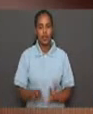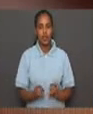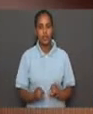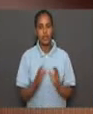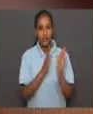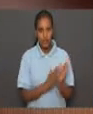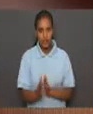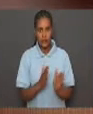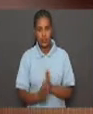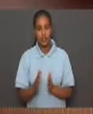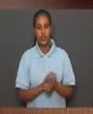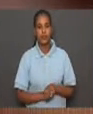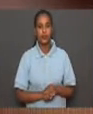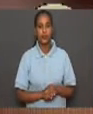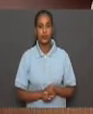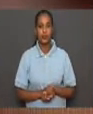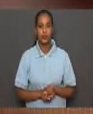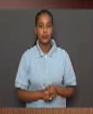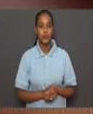Students, let's get ready.